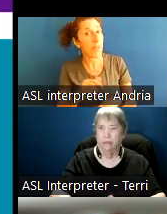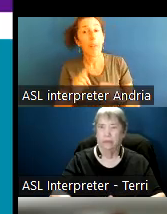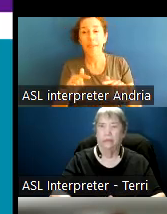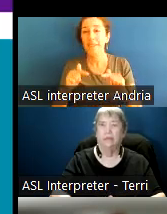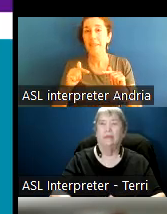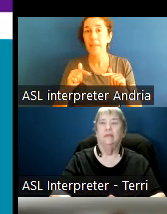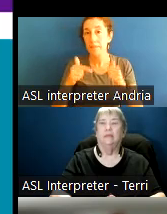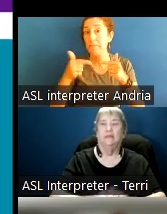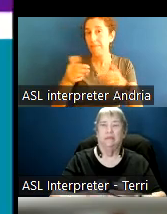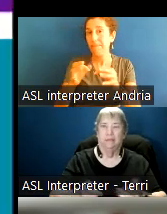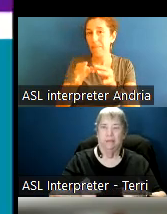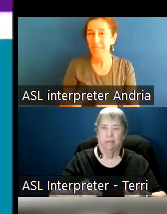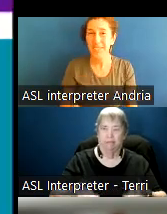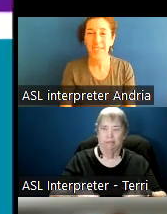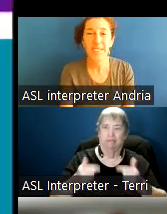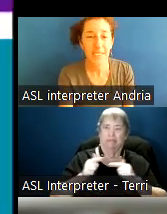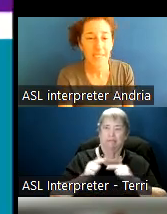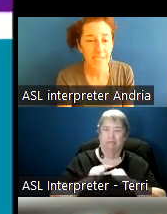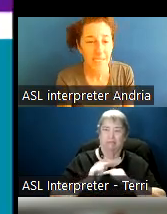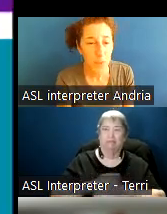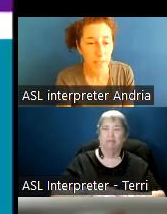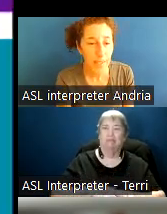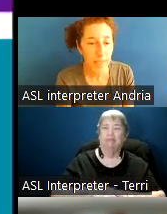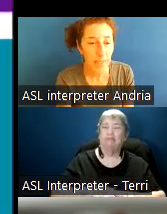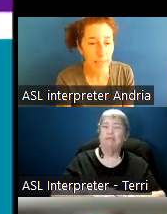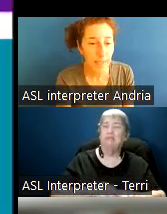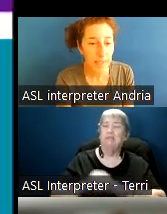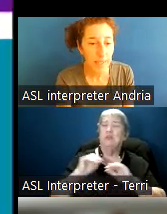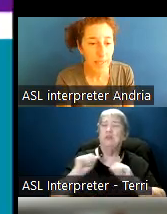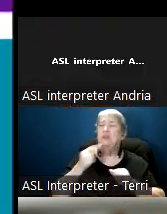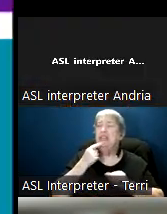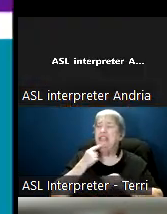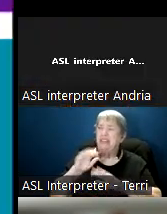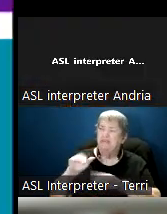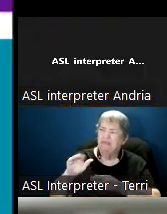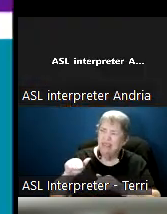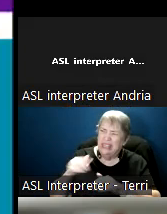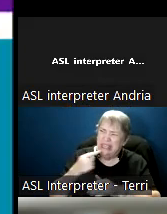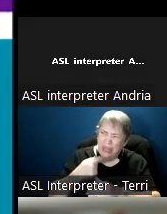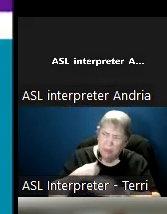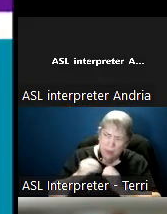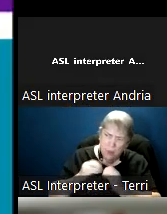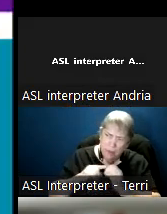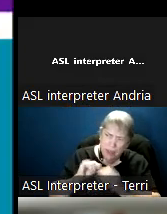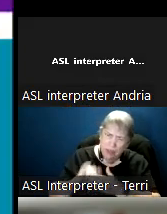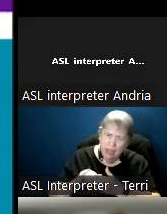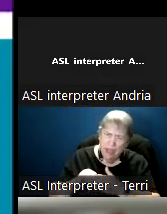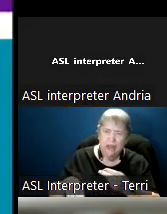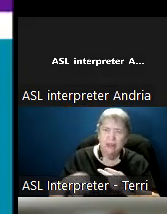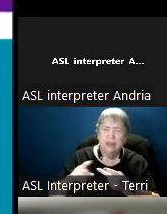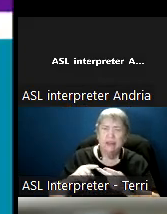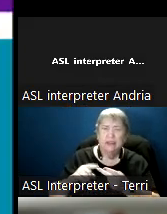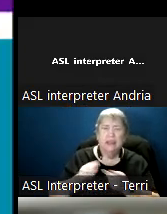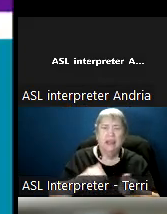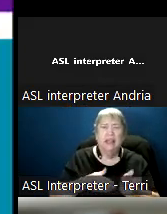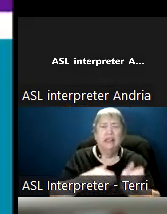Can you tell me more about that, right? Is there something more that needs to be shared? And can we talk about who you might be able to confide in? Is